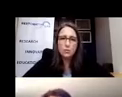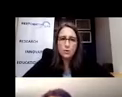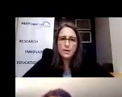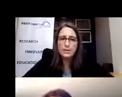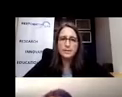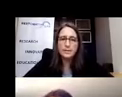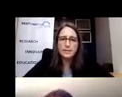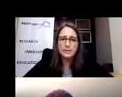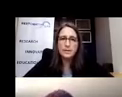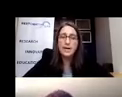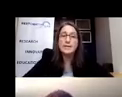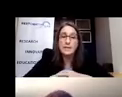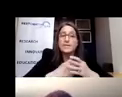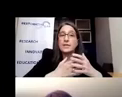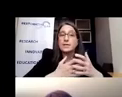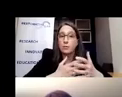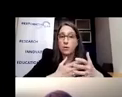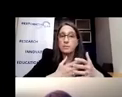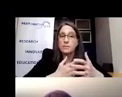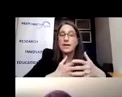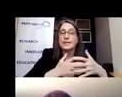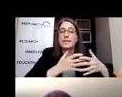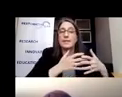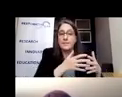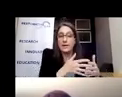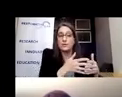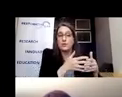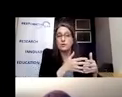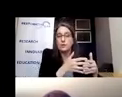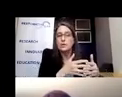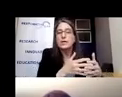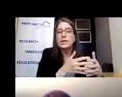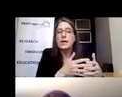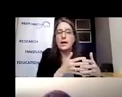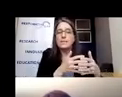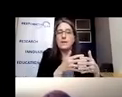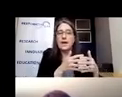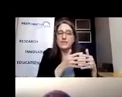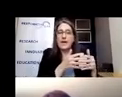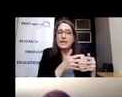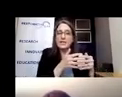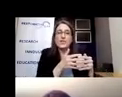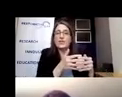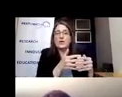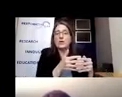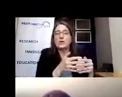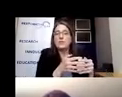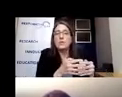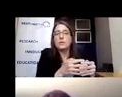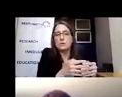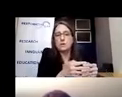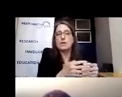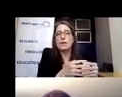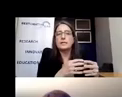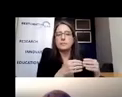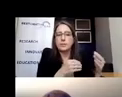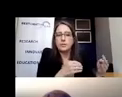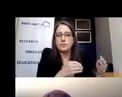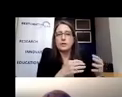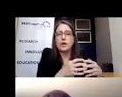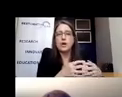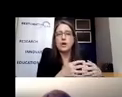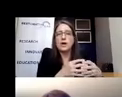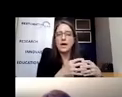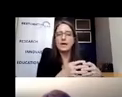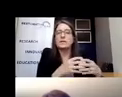it's oriented, it identifies the problem as the offender. And that's the thing we're going to focus on, right, is the breach